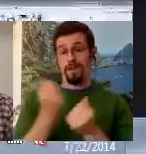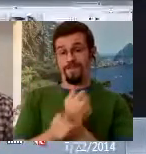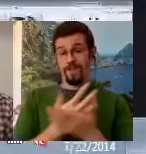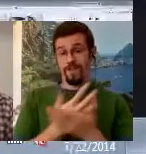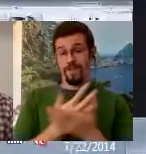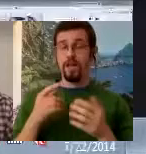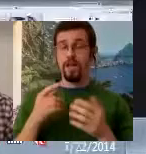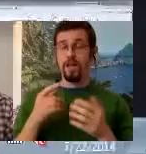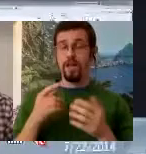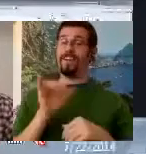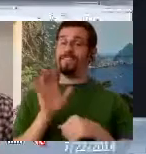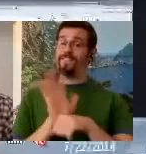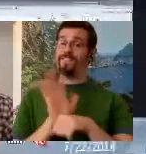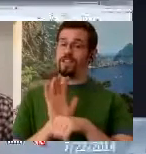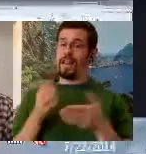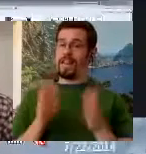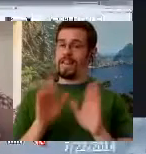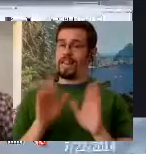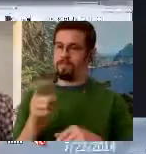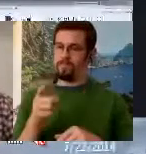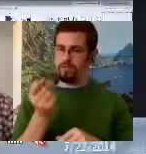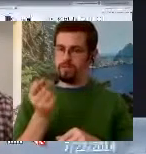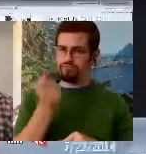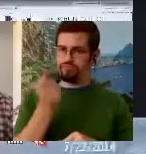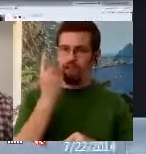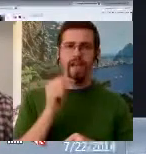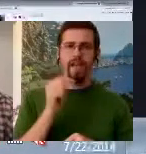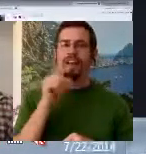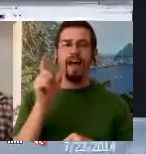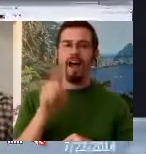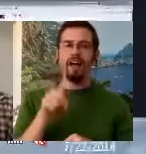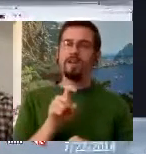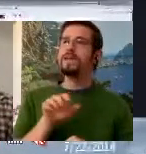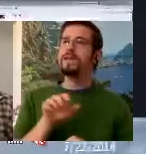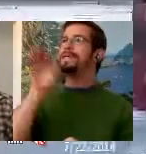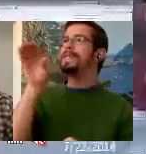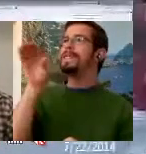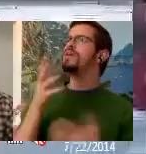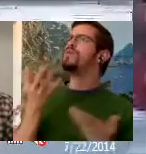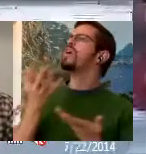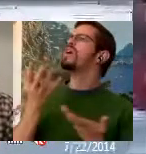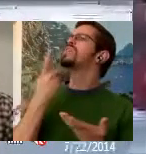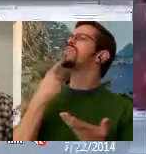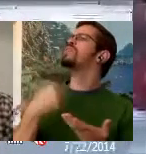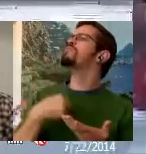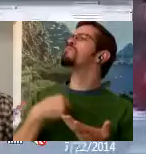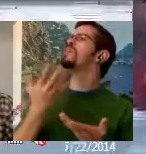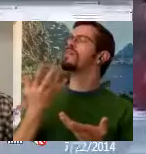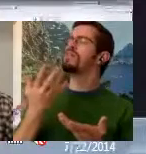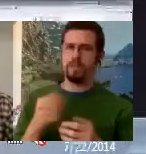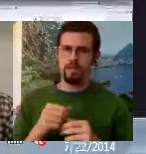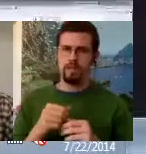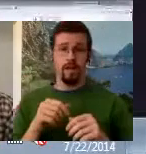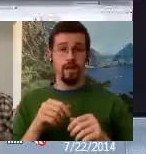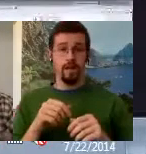video helped them to understand. They did not ask others to help, because in Tunisia we are using the mobile, so that